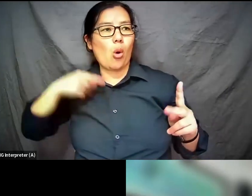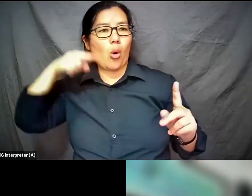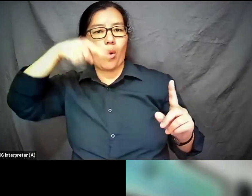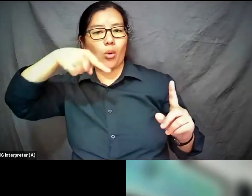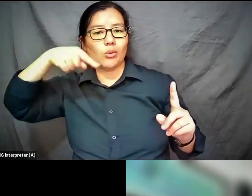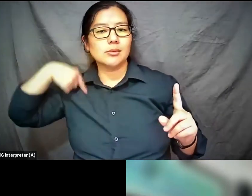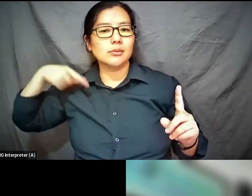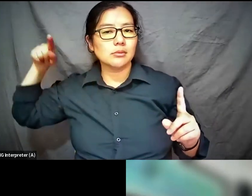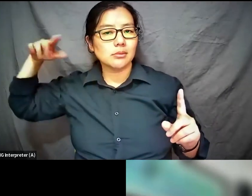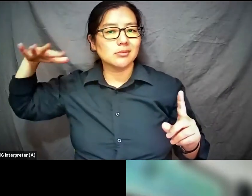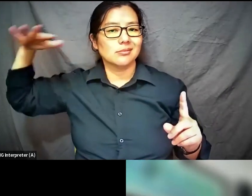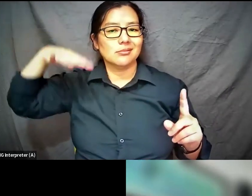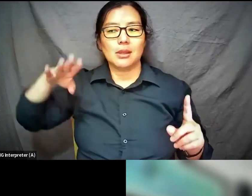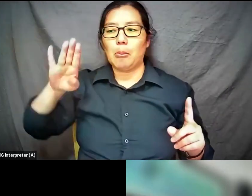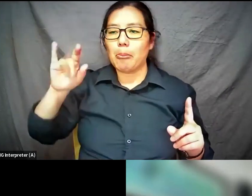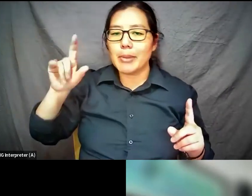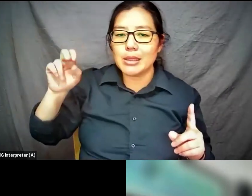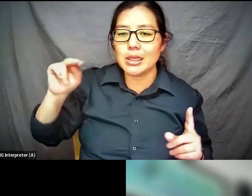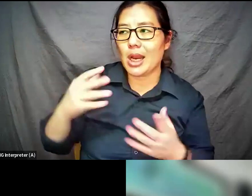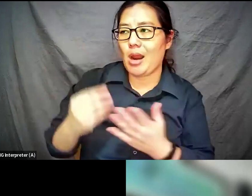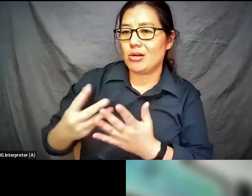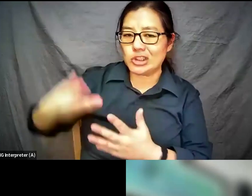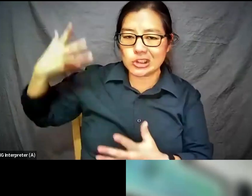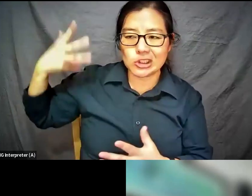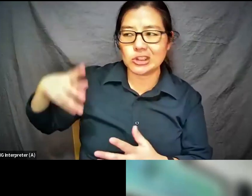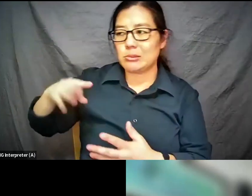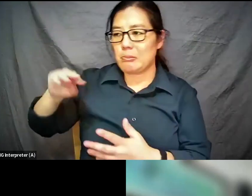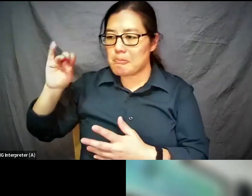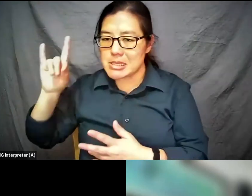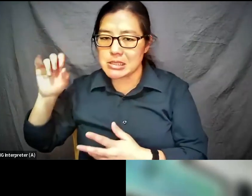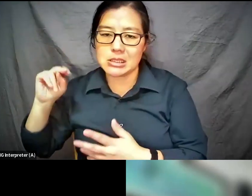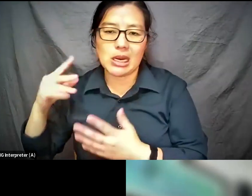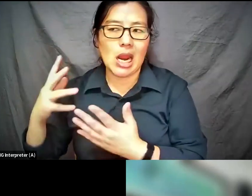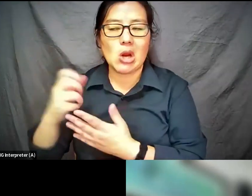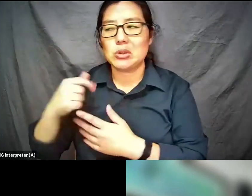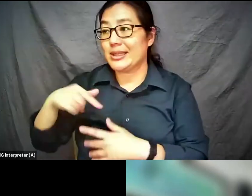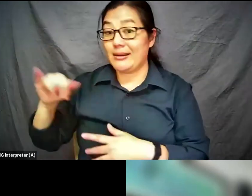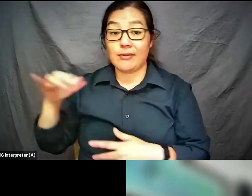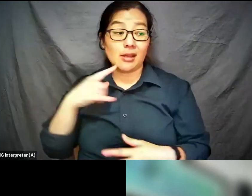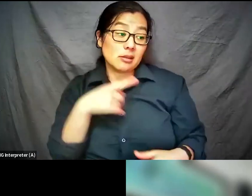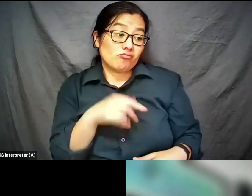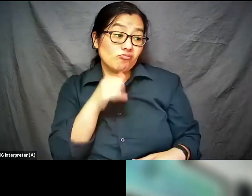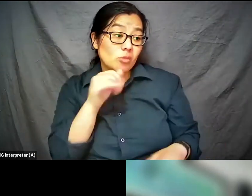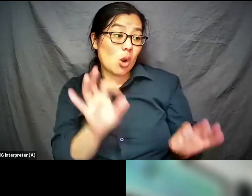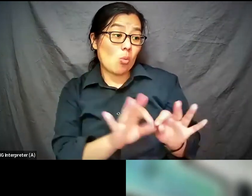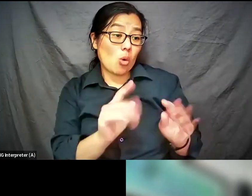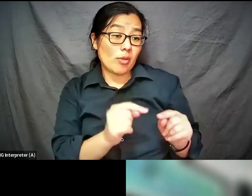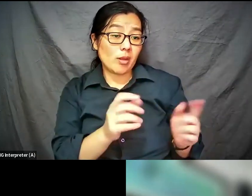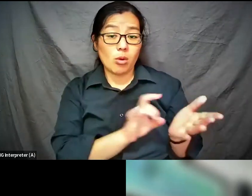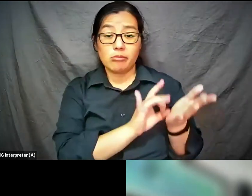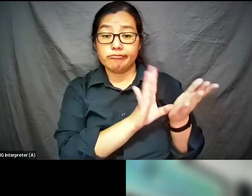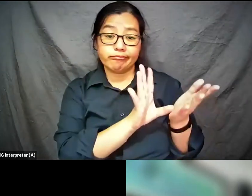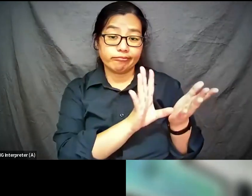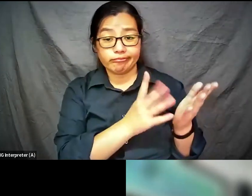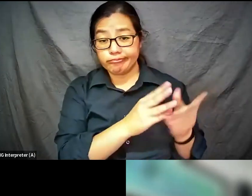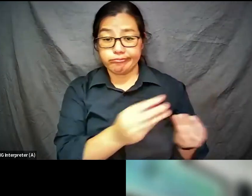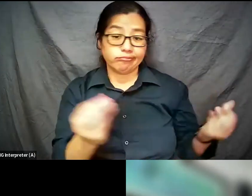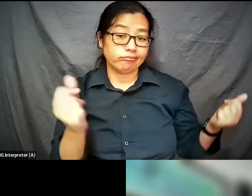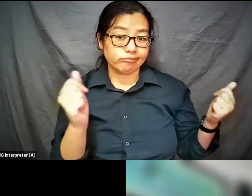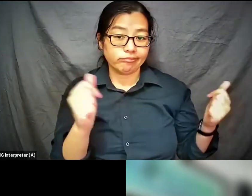that's a great question. And it's something that I've certainly experienced while doing the interviews for my